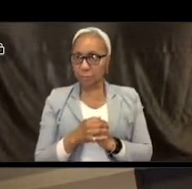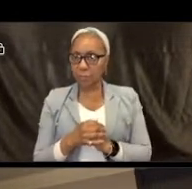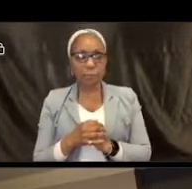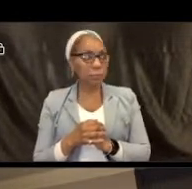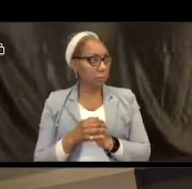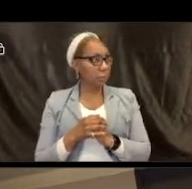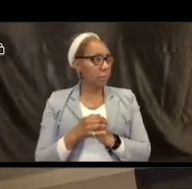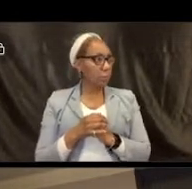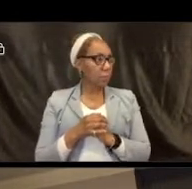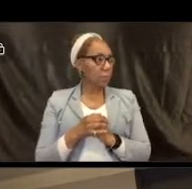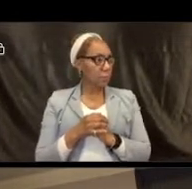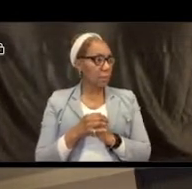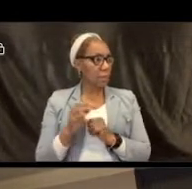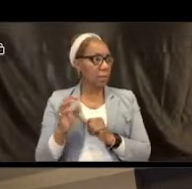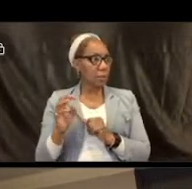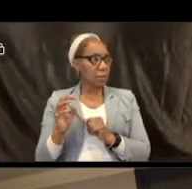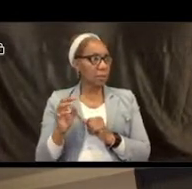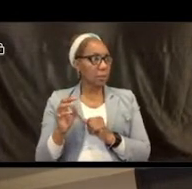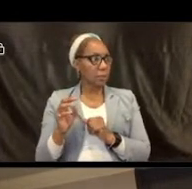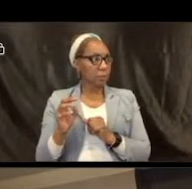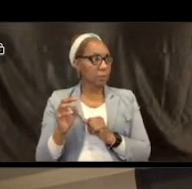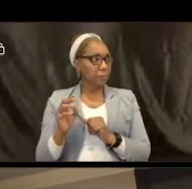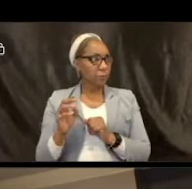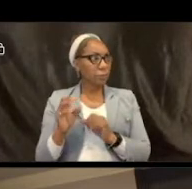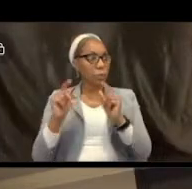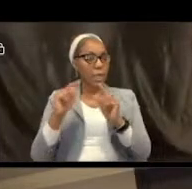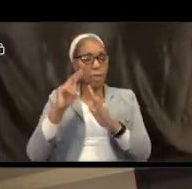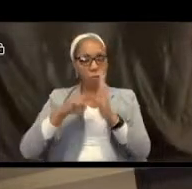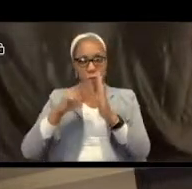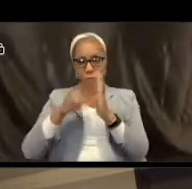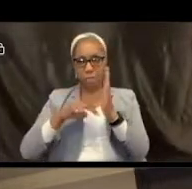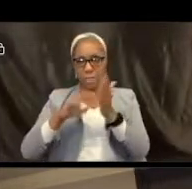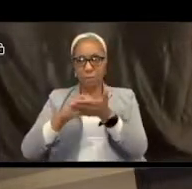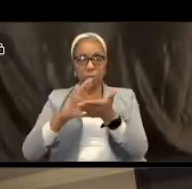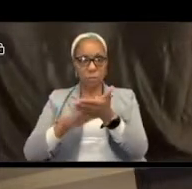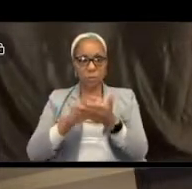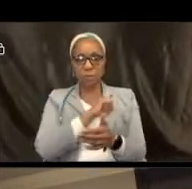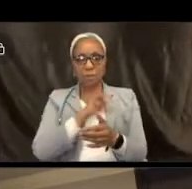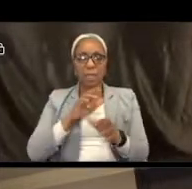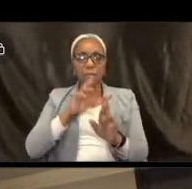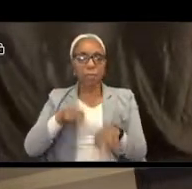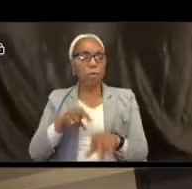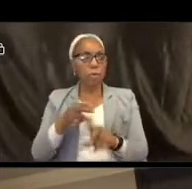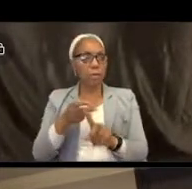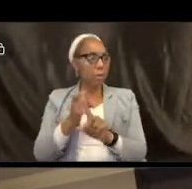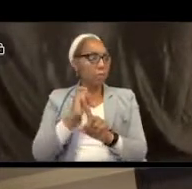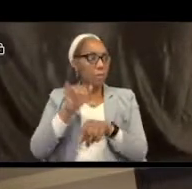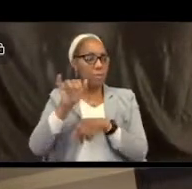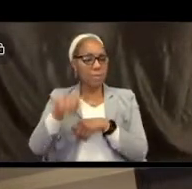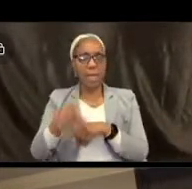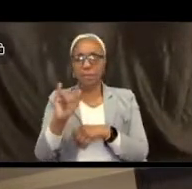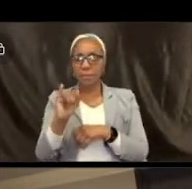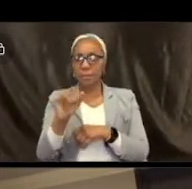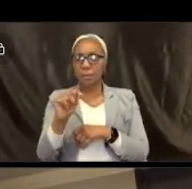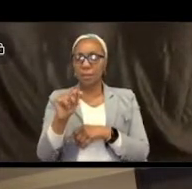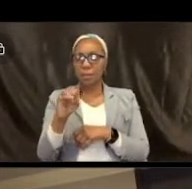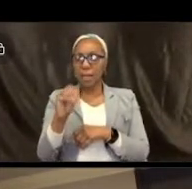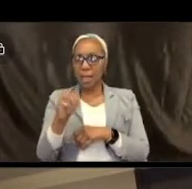Mr. Malone will read the minutes, read the staff report for this item. Yes.